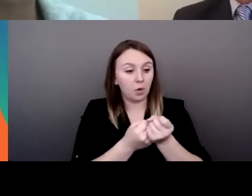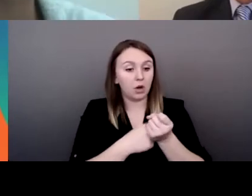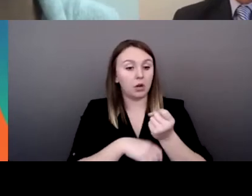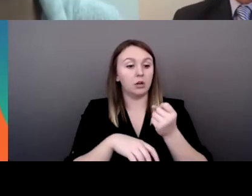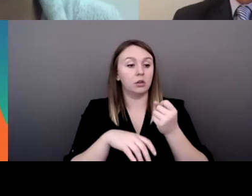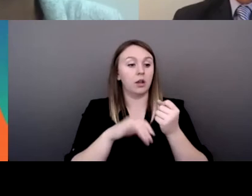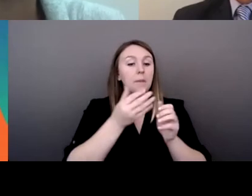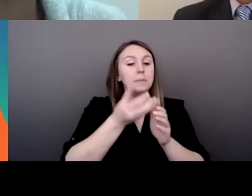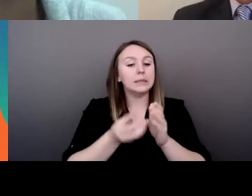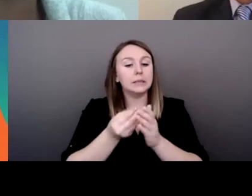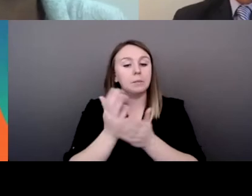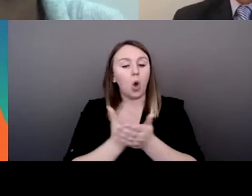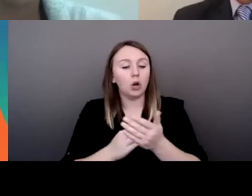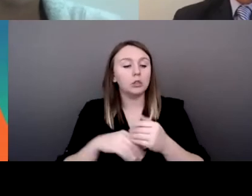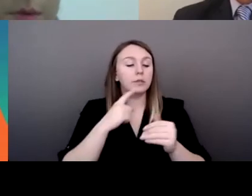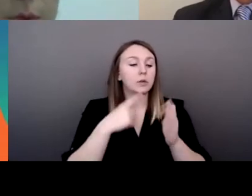identify